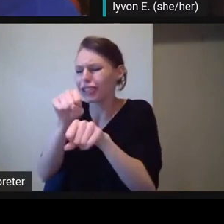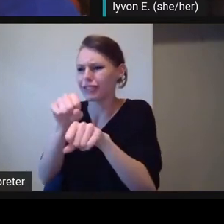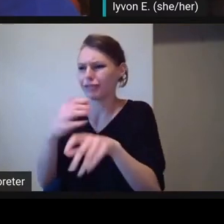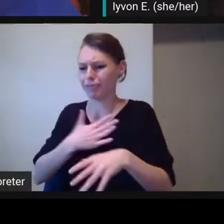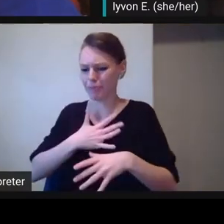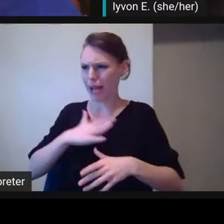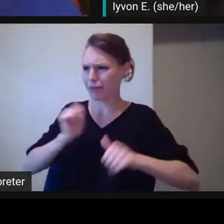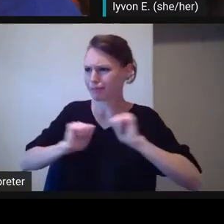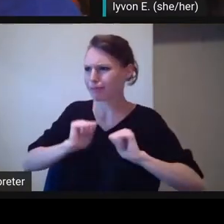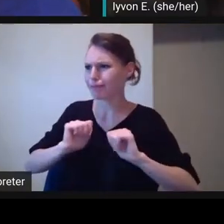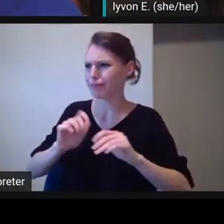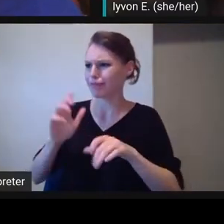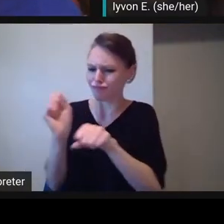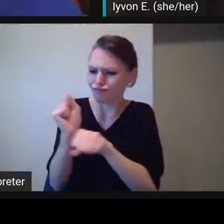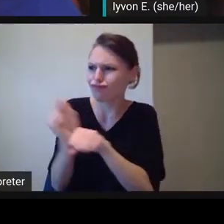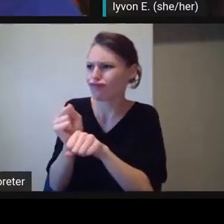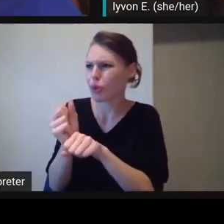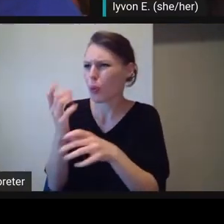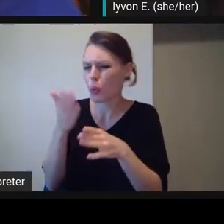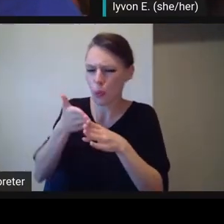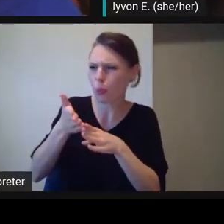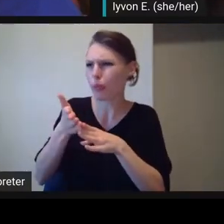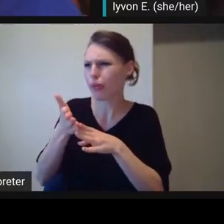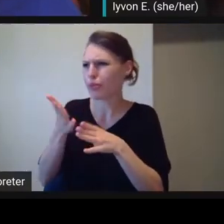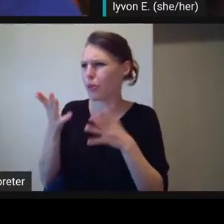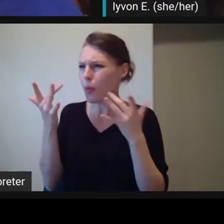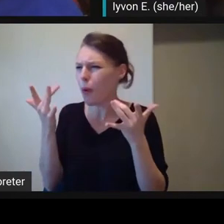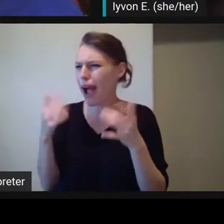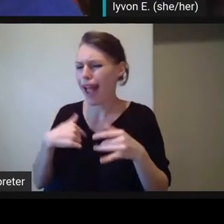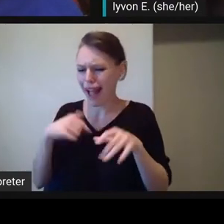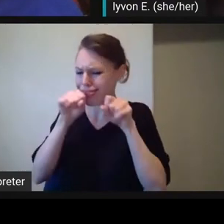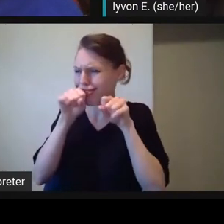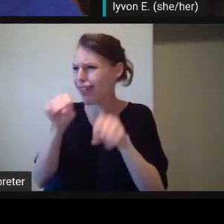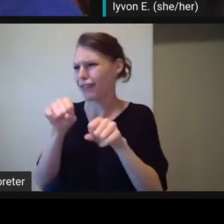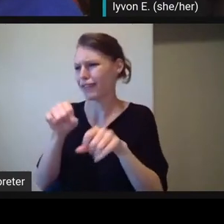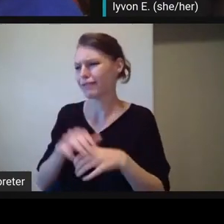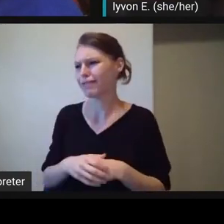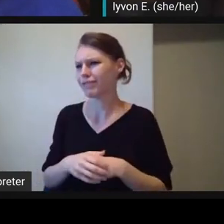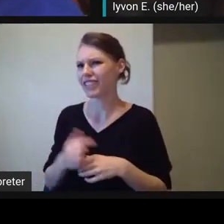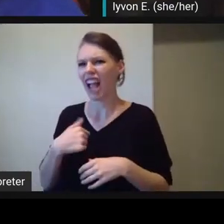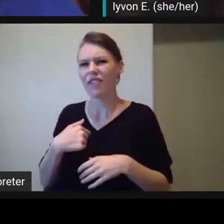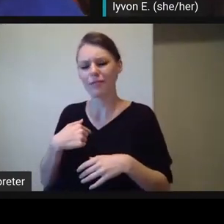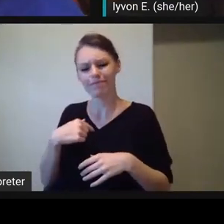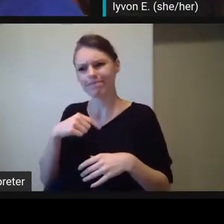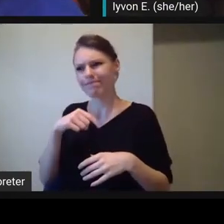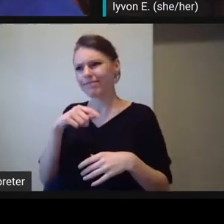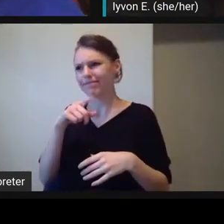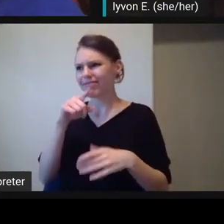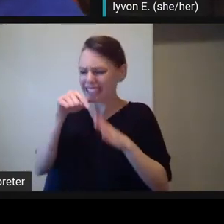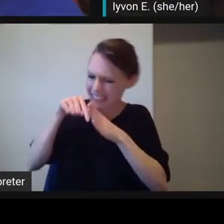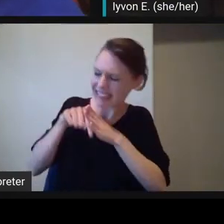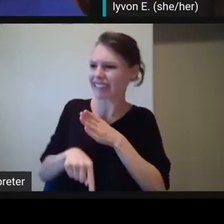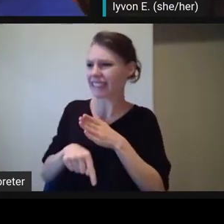It's because I have such a deep, unexplainable passion for theater that, you know, it escapes my